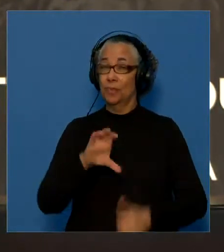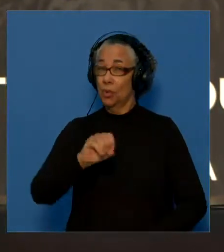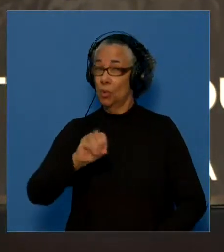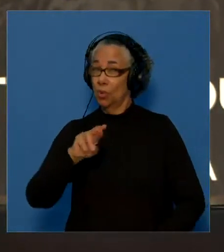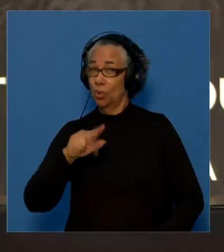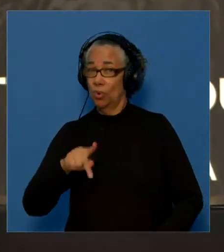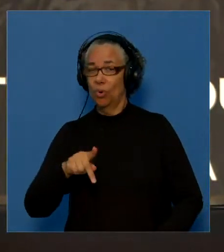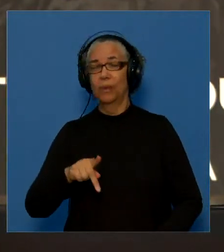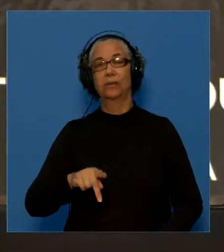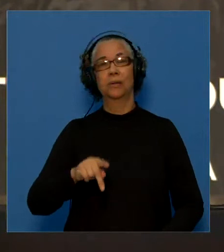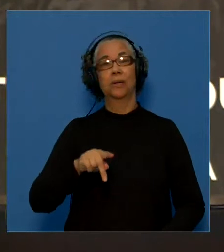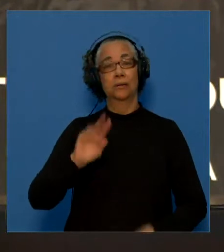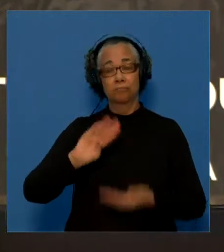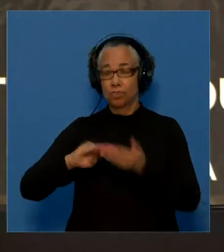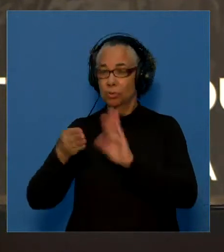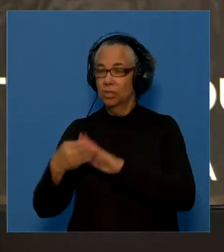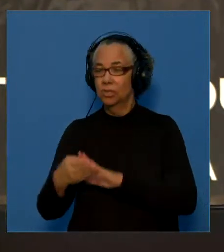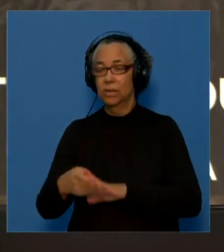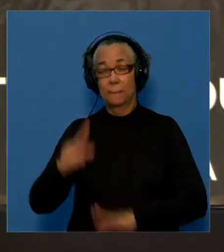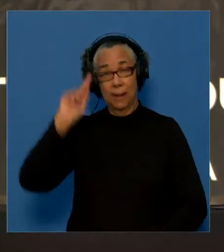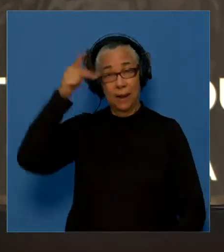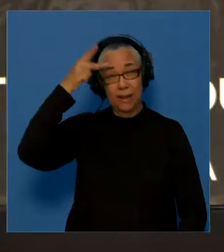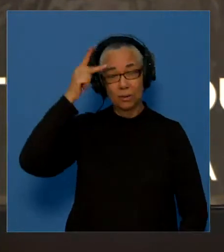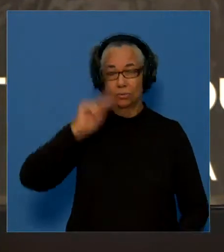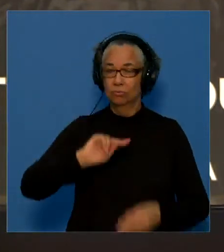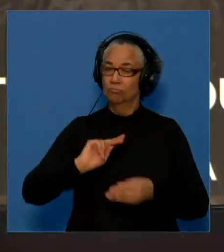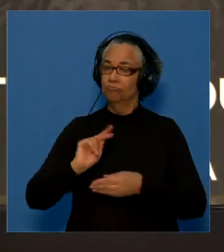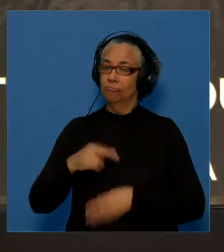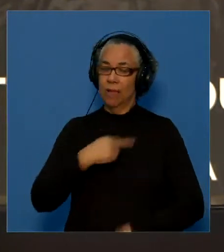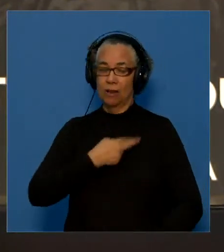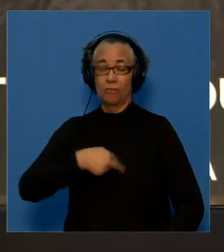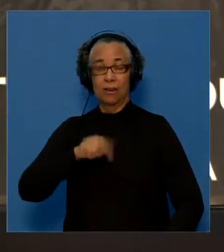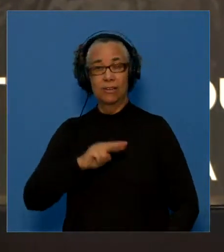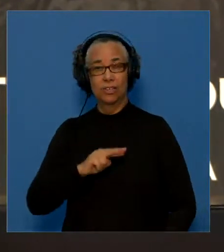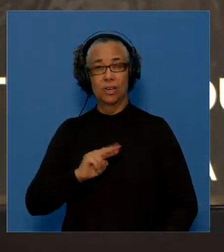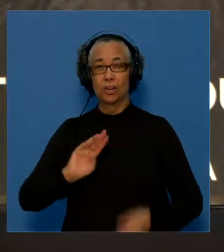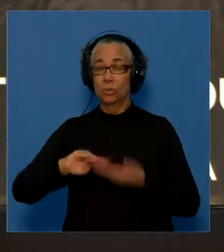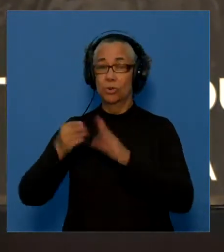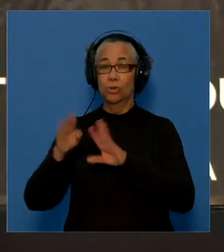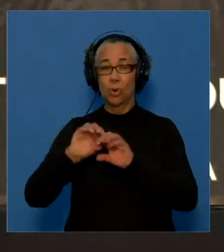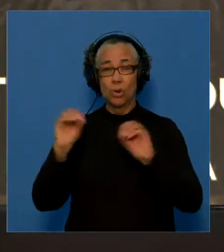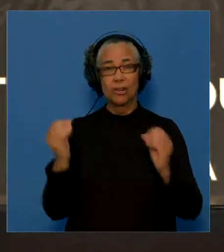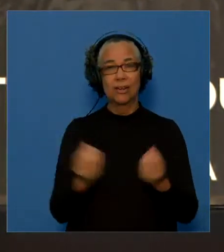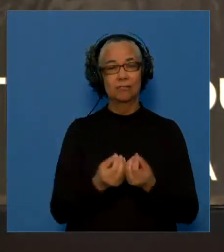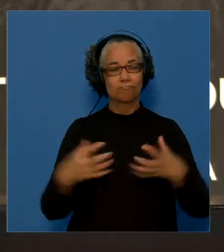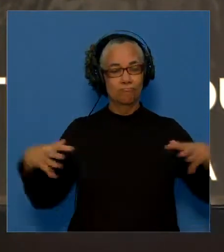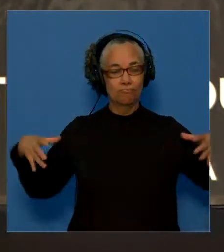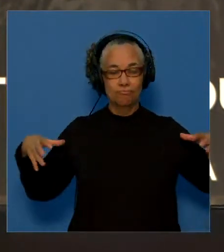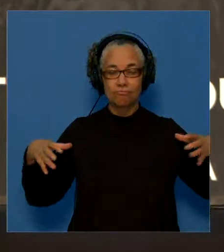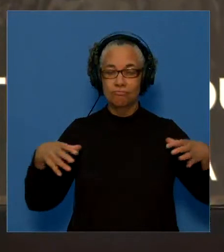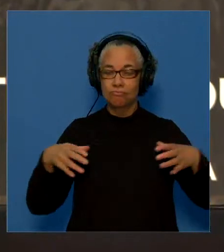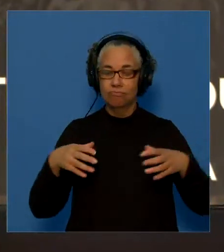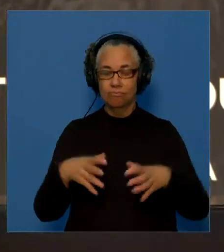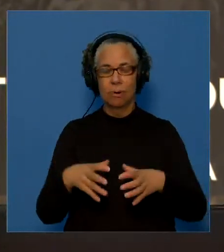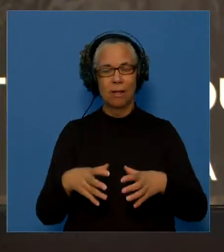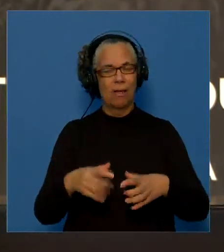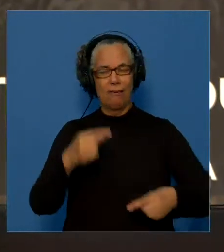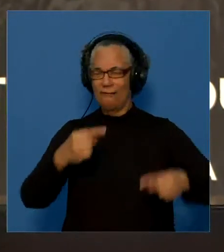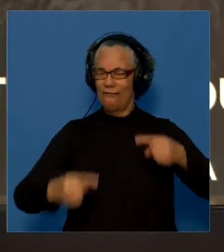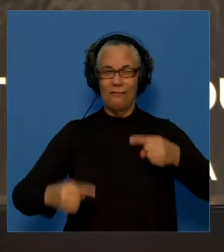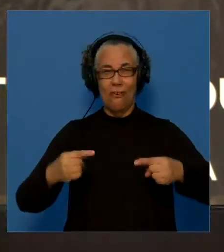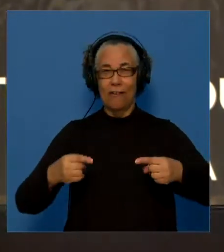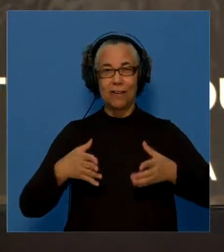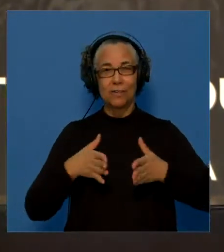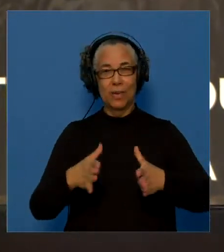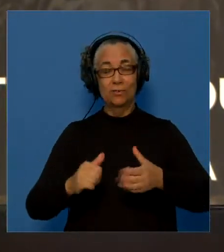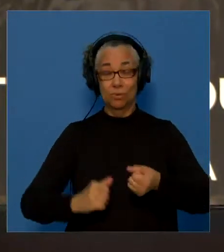political community, our religious community, and our community organizations have all come together in so many ways to support